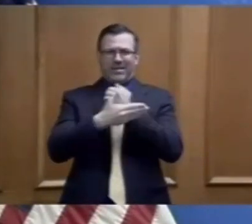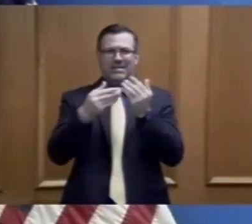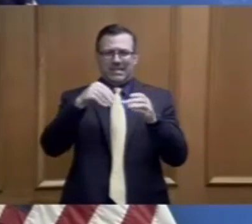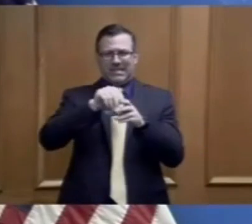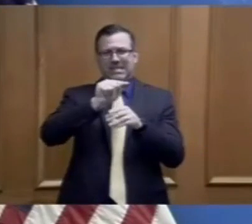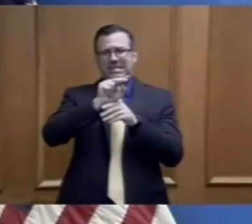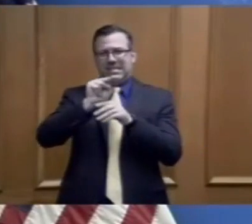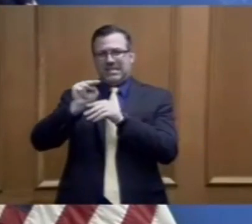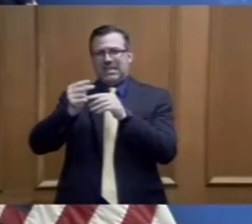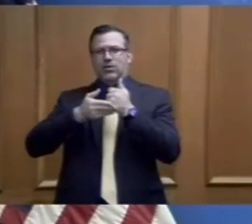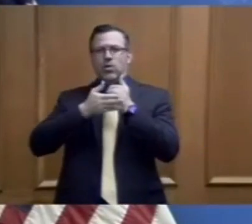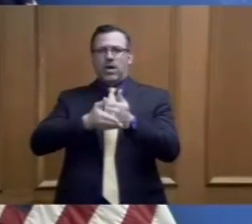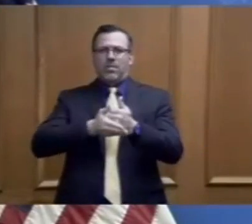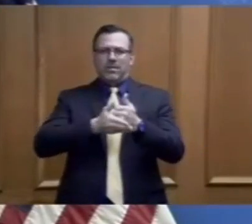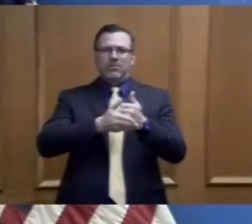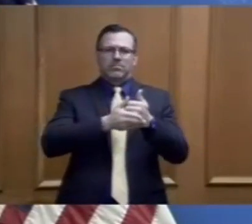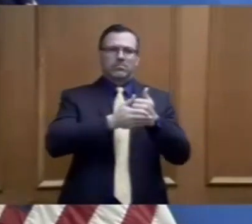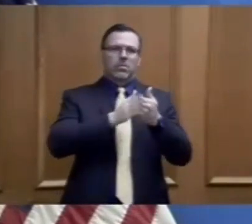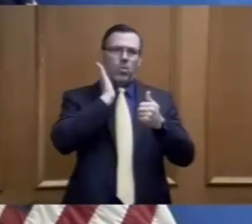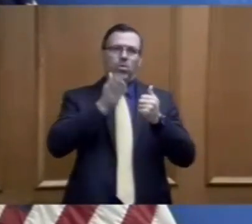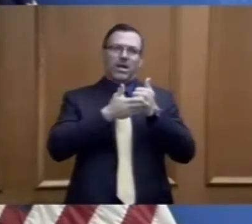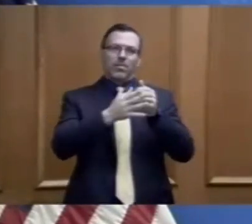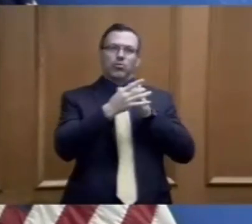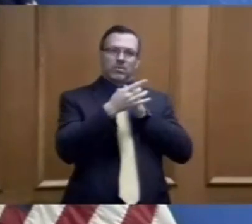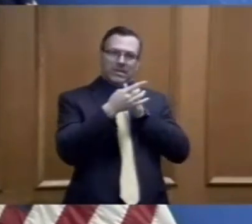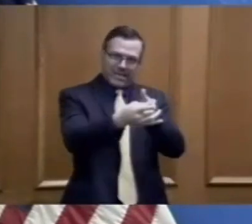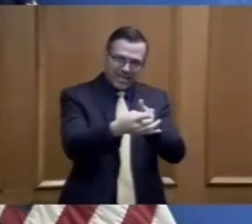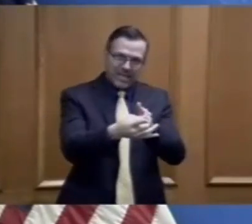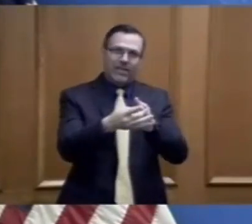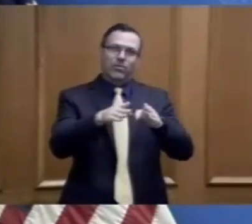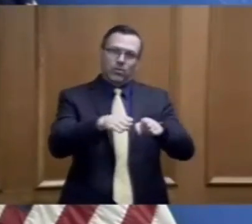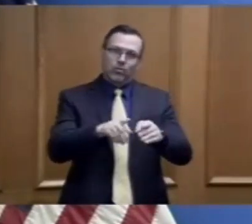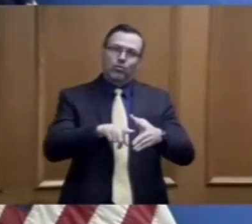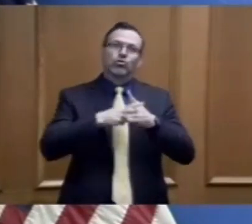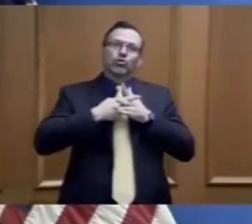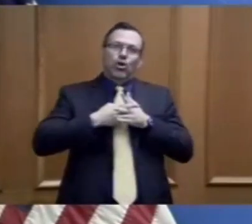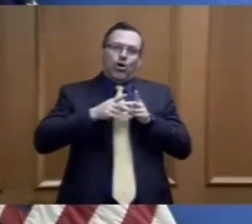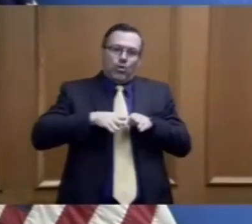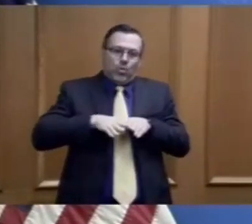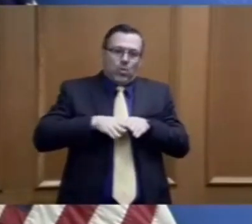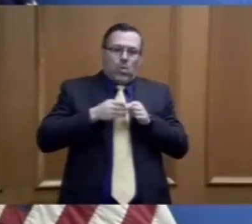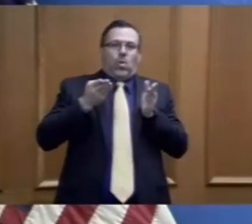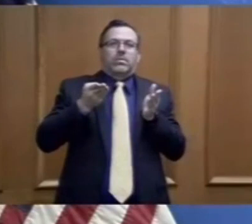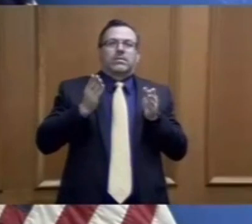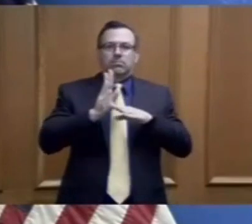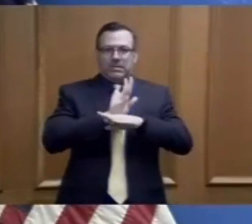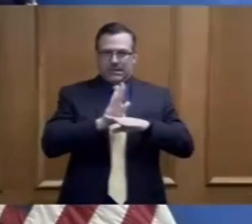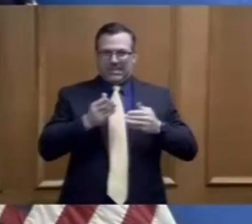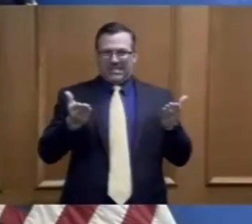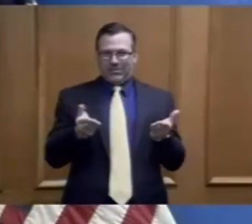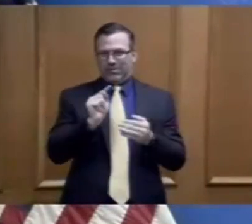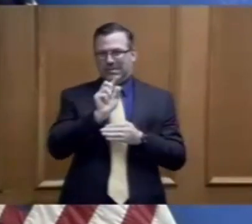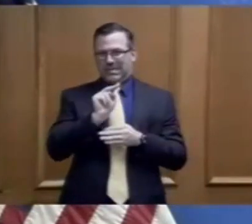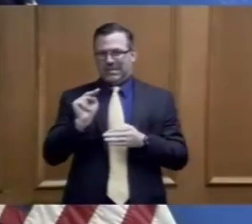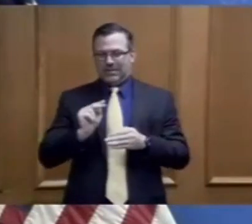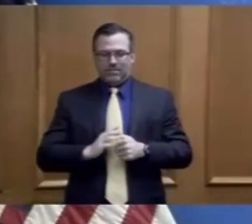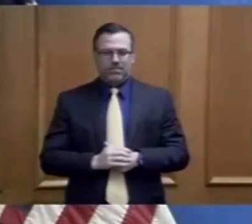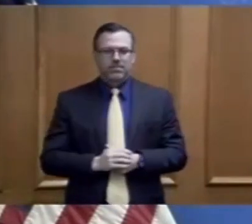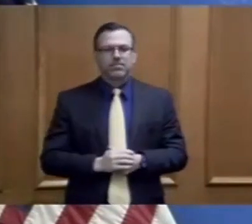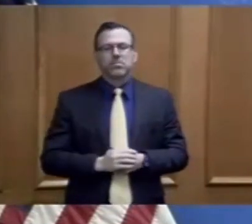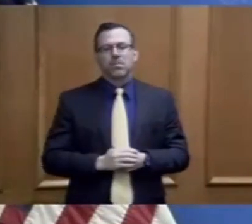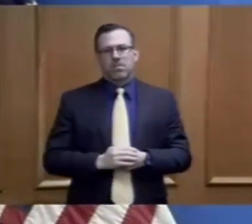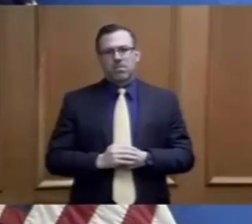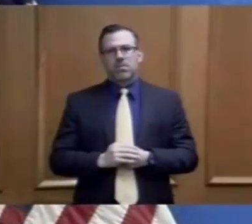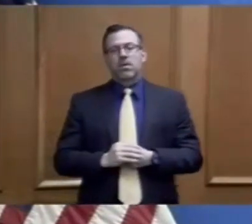toward a safe and methodical reopening of businesses here in Tennessee. We want to work, by the way, with